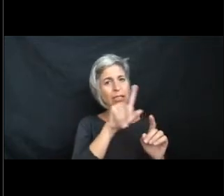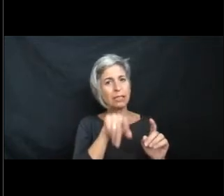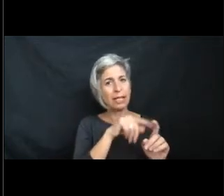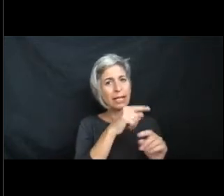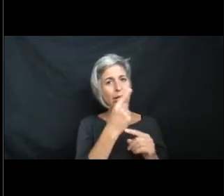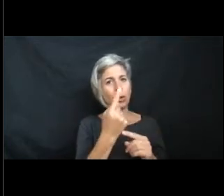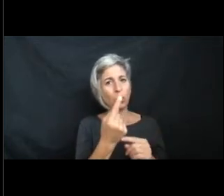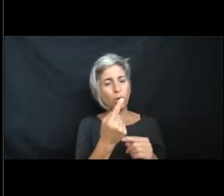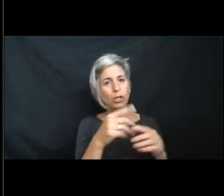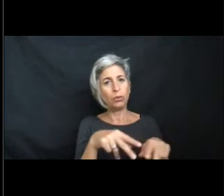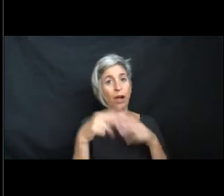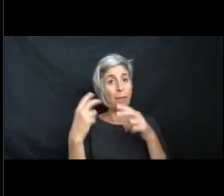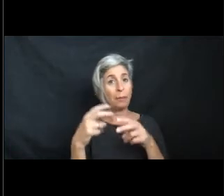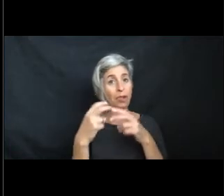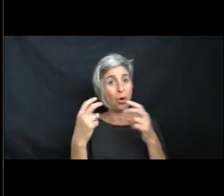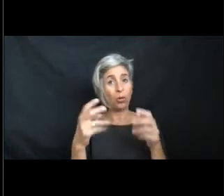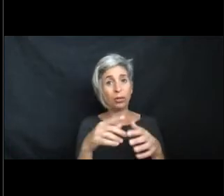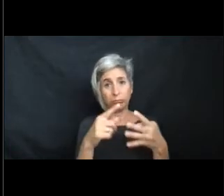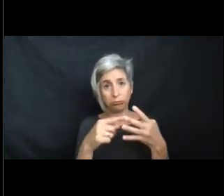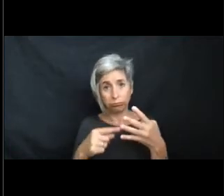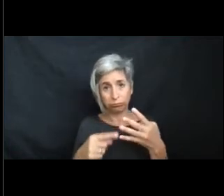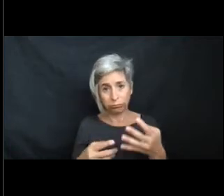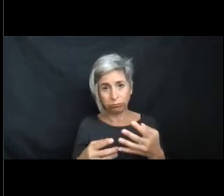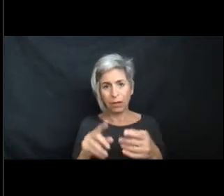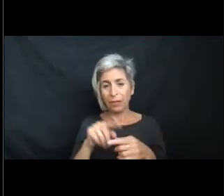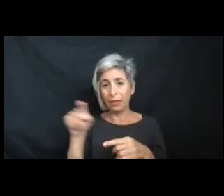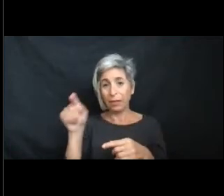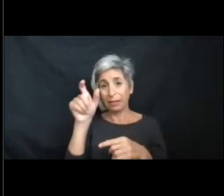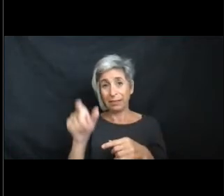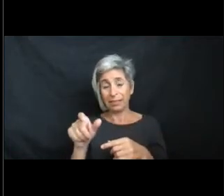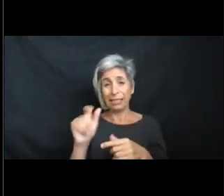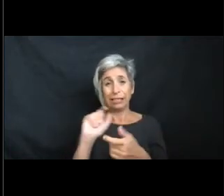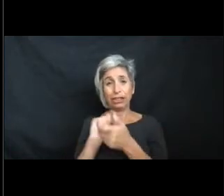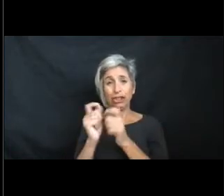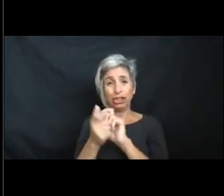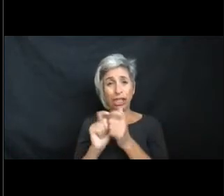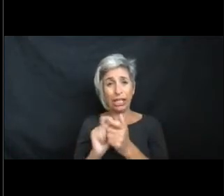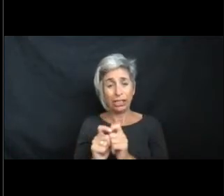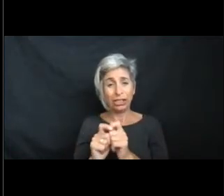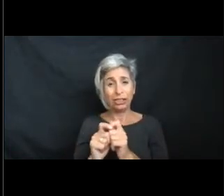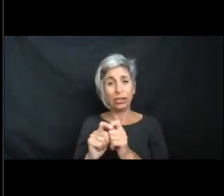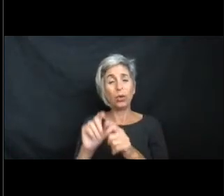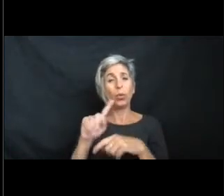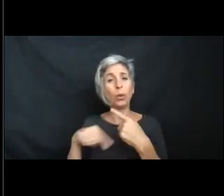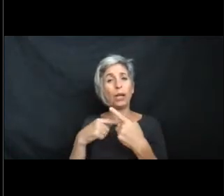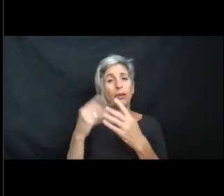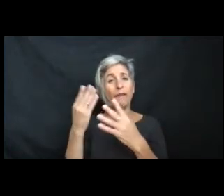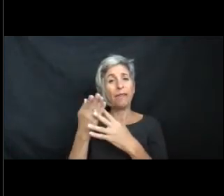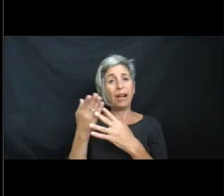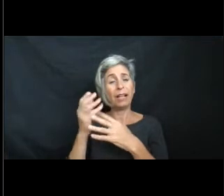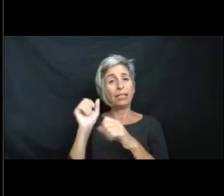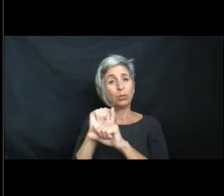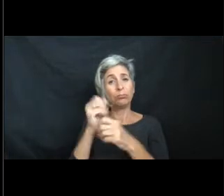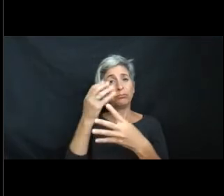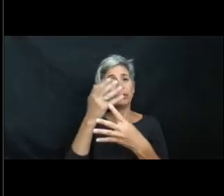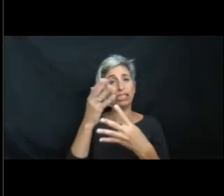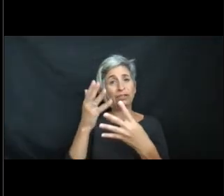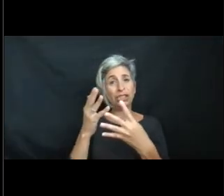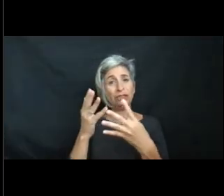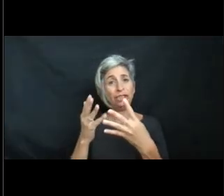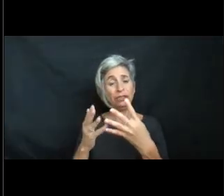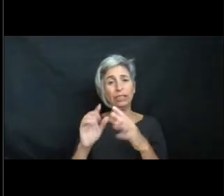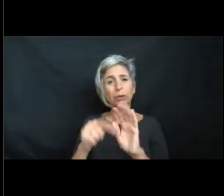you've uploaded so far, but this page changes as the files are worked on. So